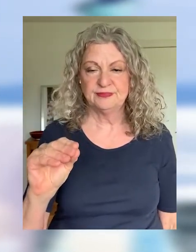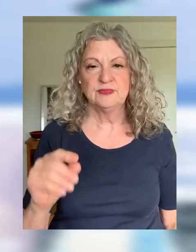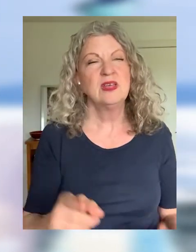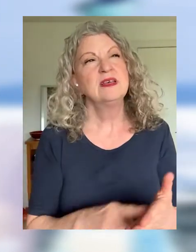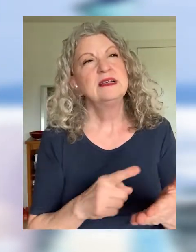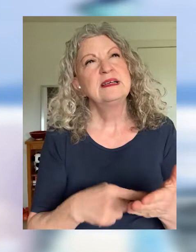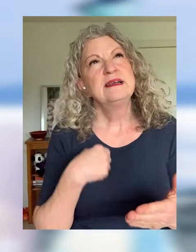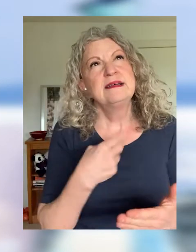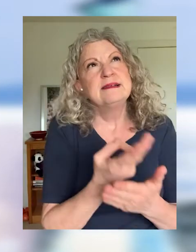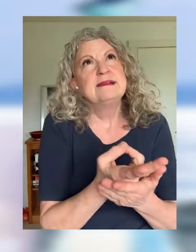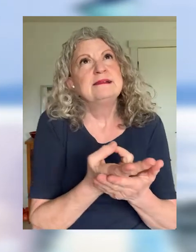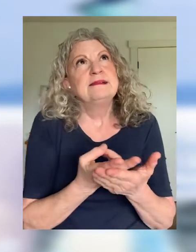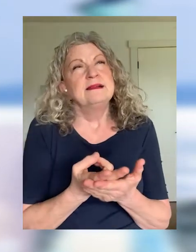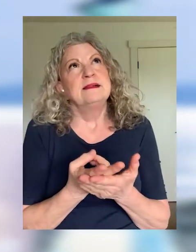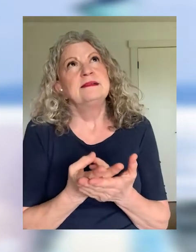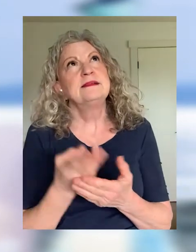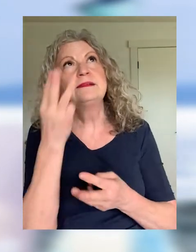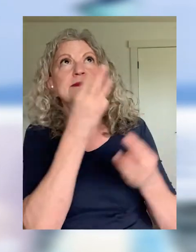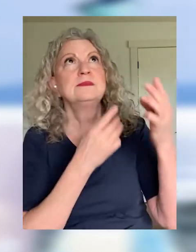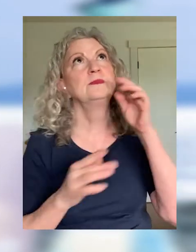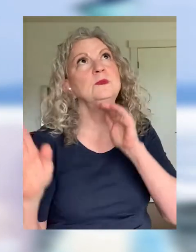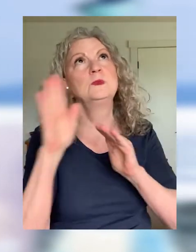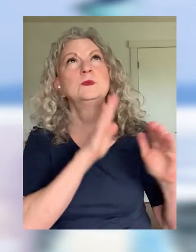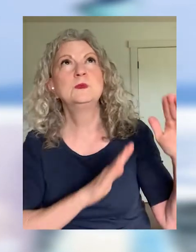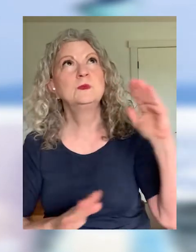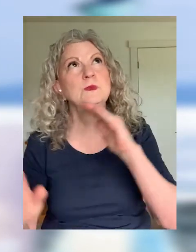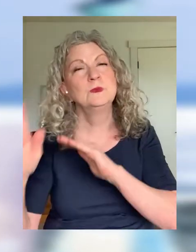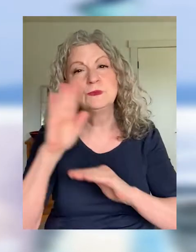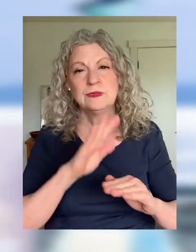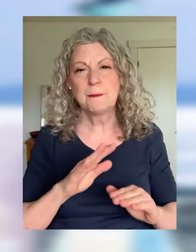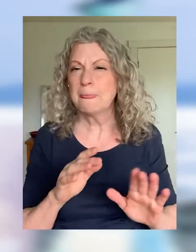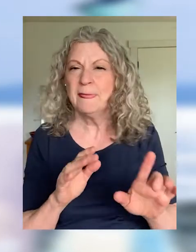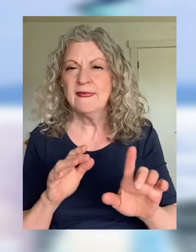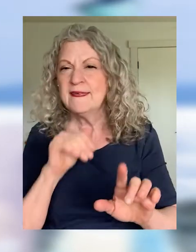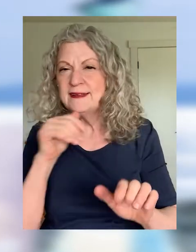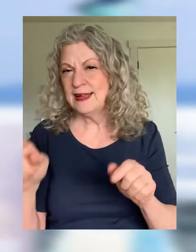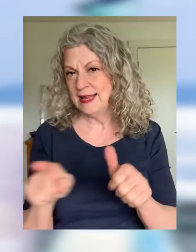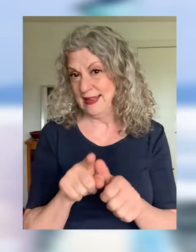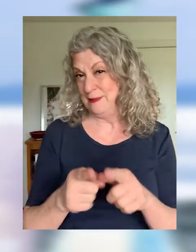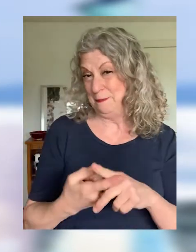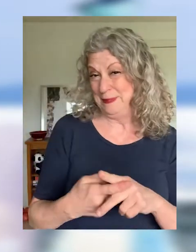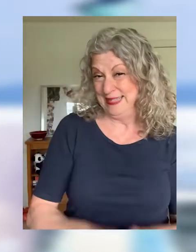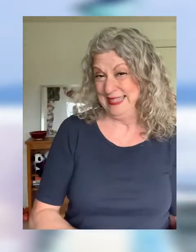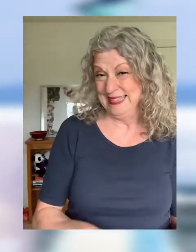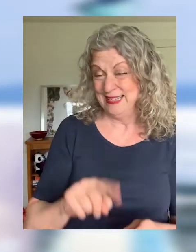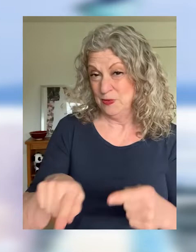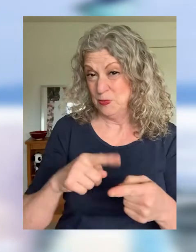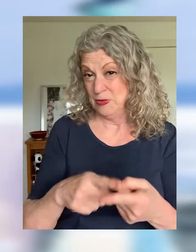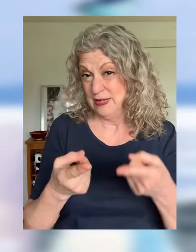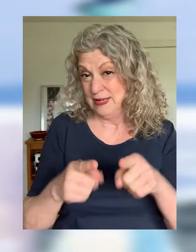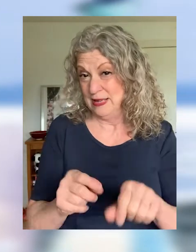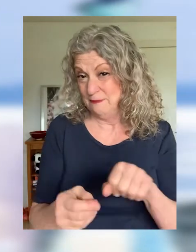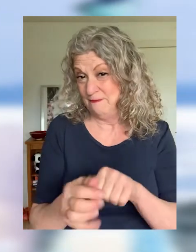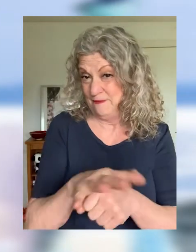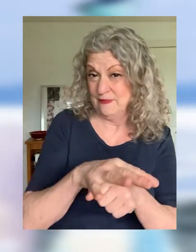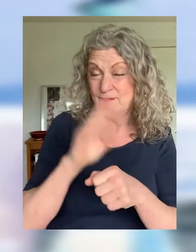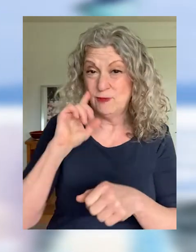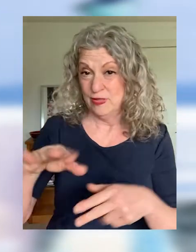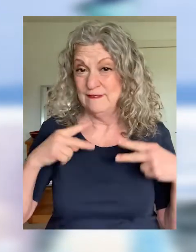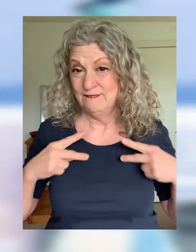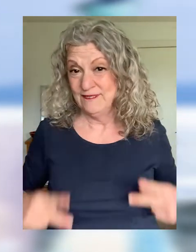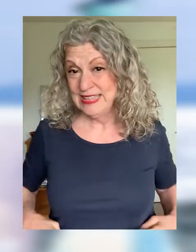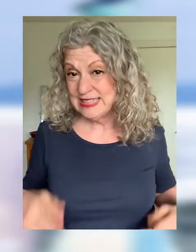Sometimes I lie awake at night worrying about them. Not the worry I held at the beginning of the pandemic, which was for their physical